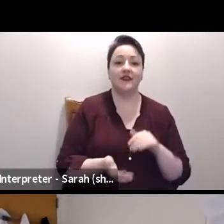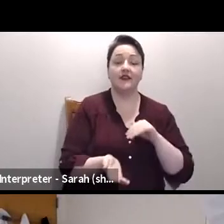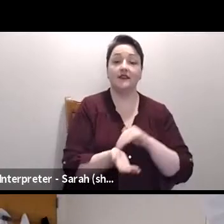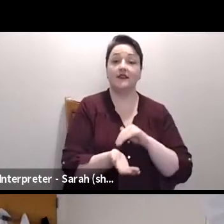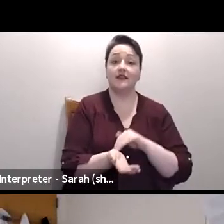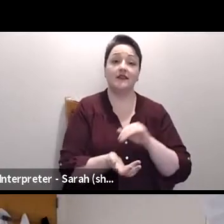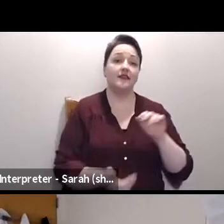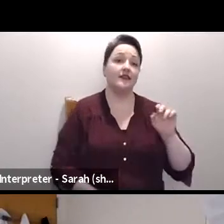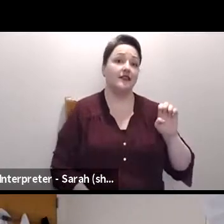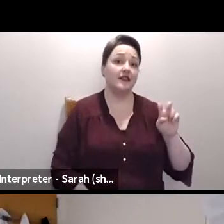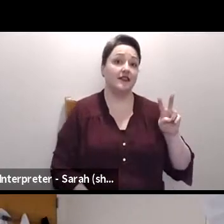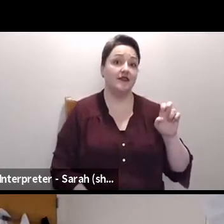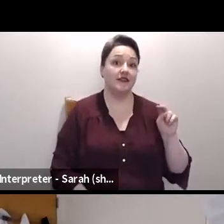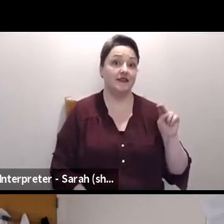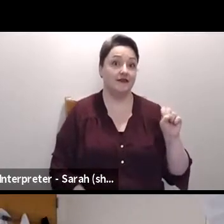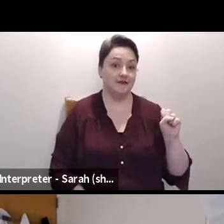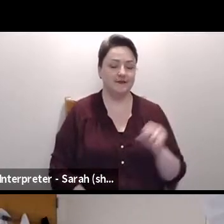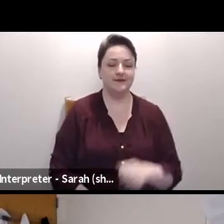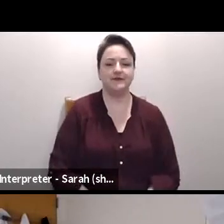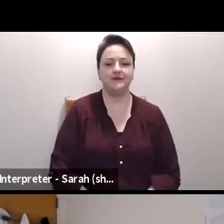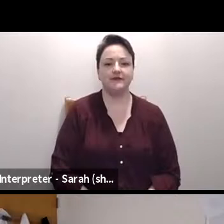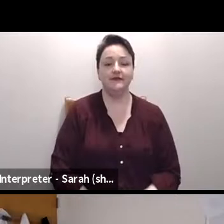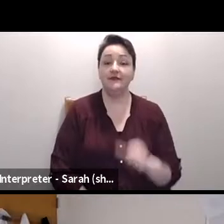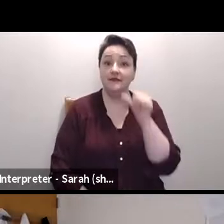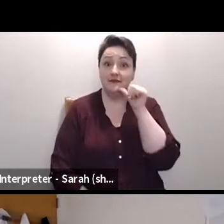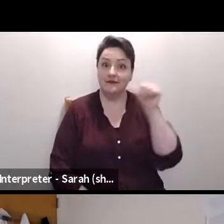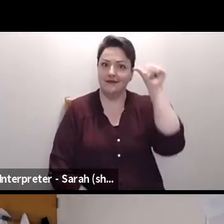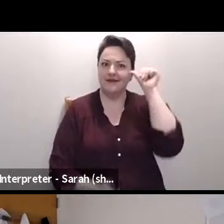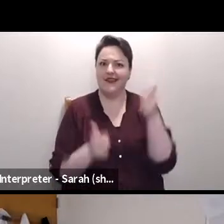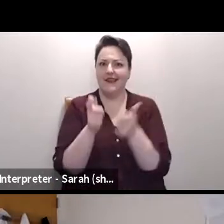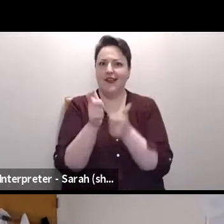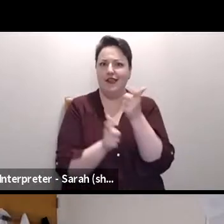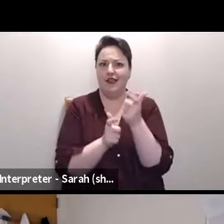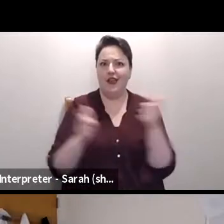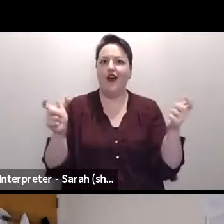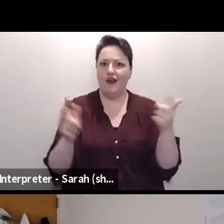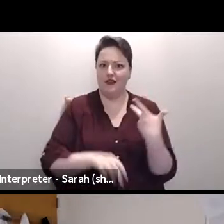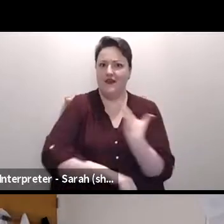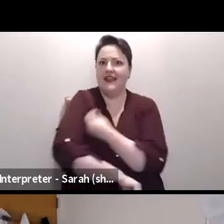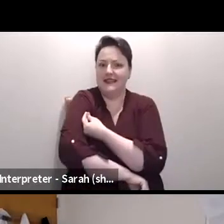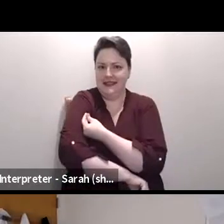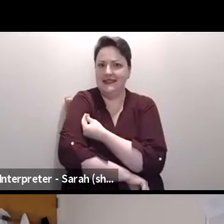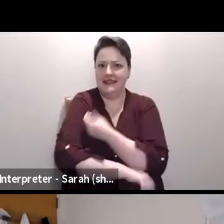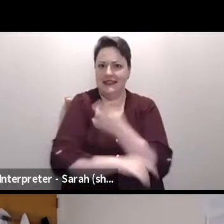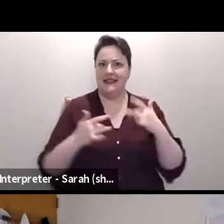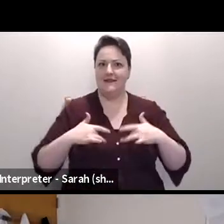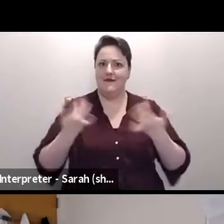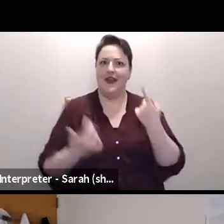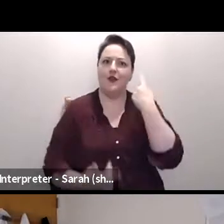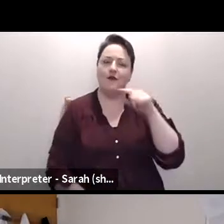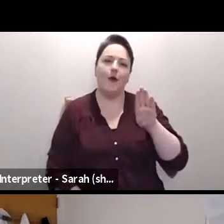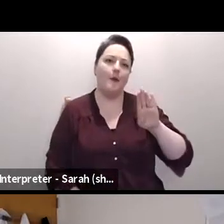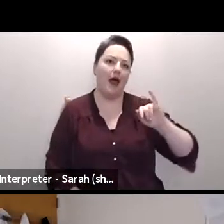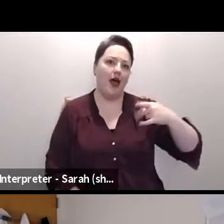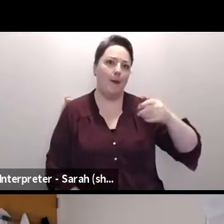a large vaccine event in North Portland for BIPOC communities, put